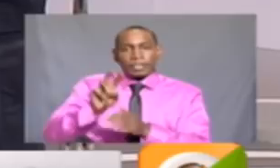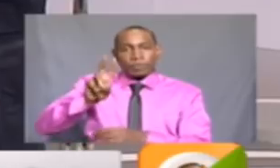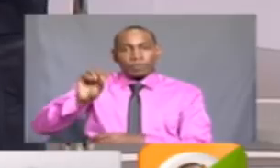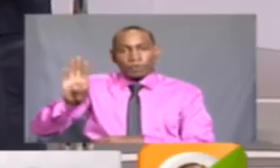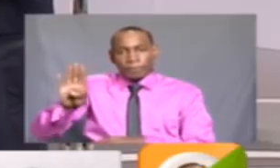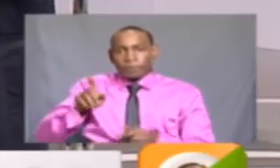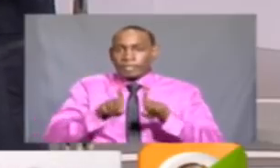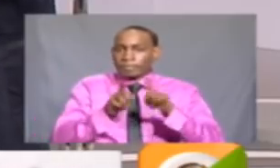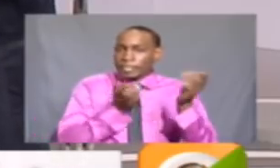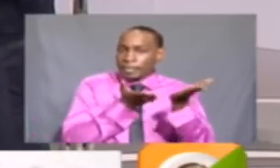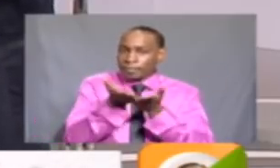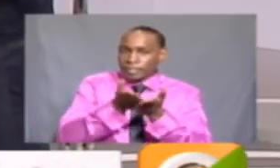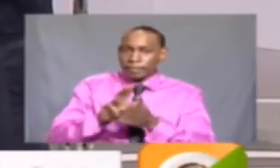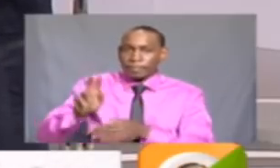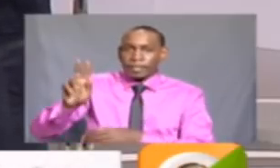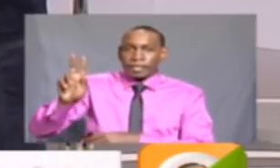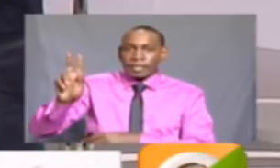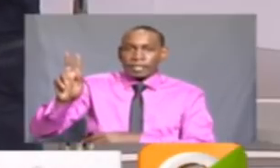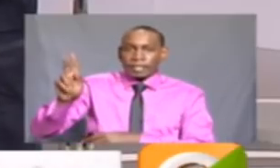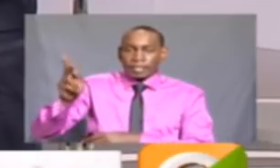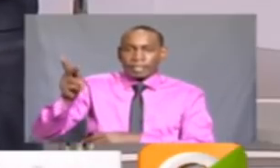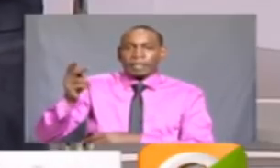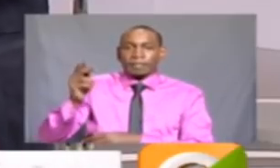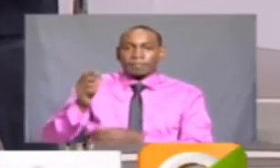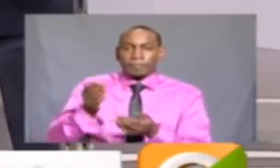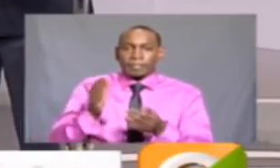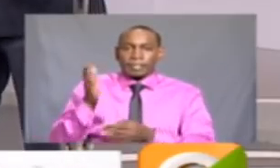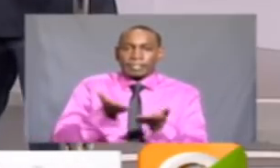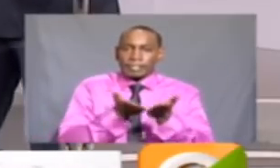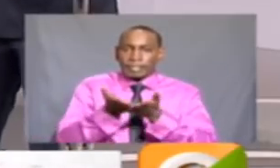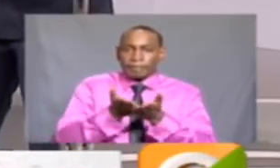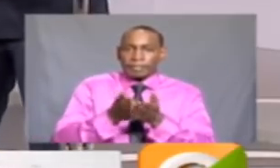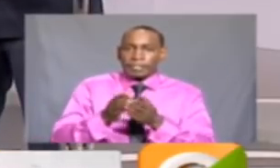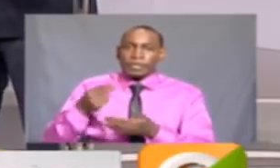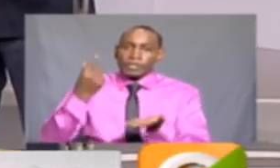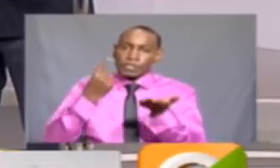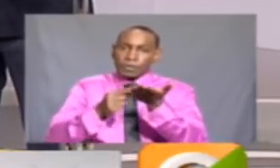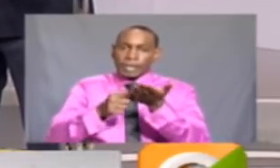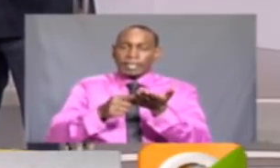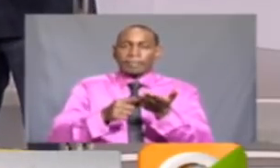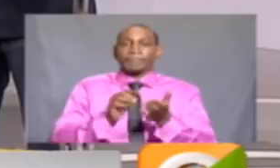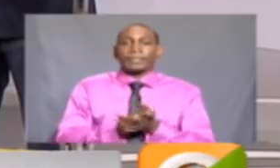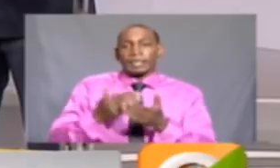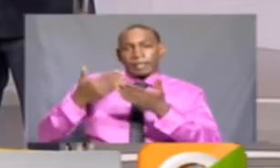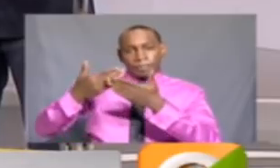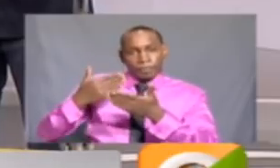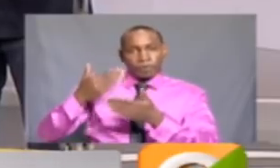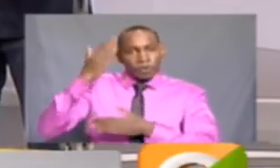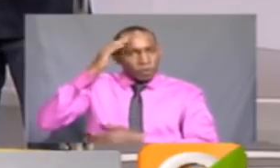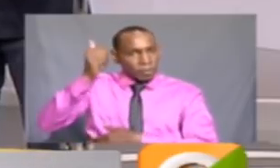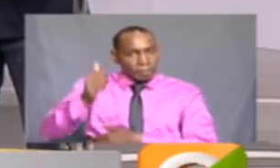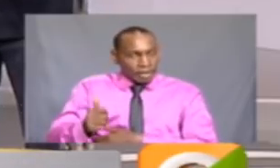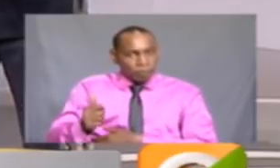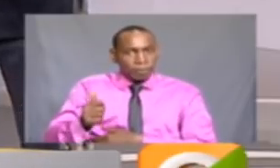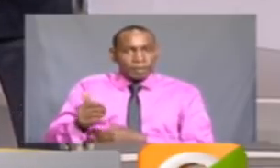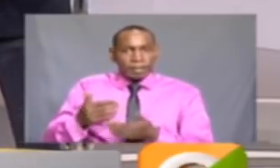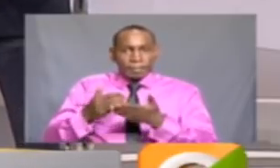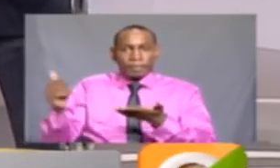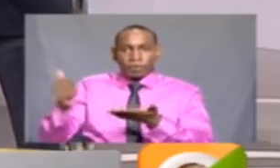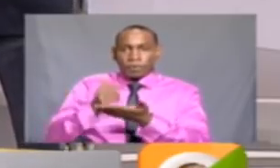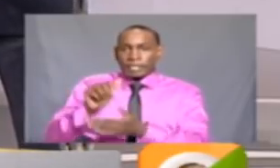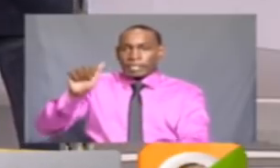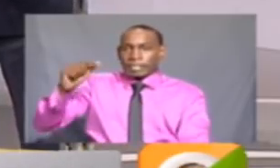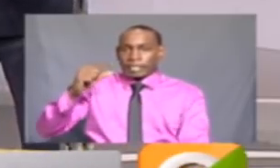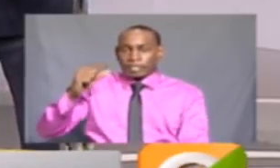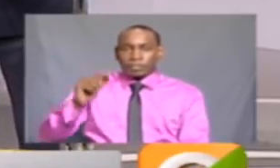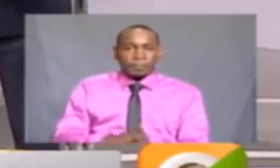2000 to 2004, he also served in Kenya's Foreign Service. This was in Kampala. Not much was known about him before he was nominated as the IG.